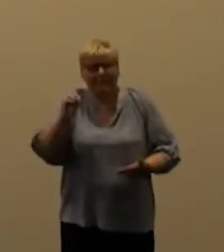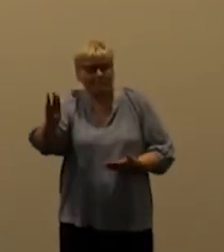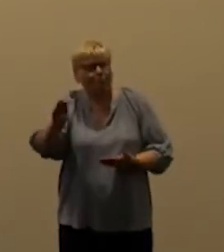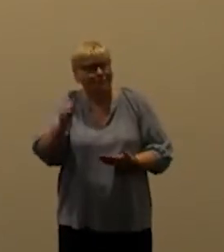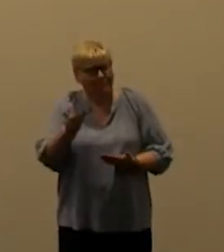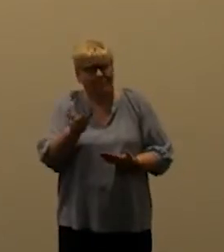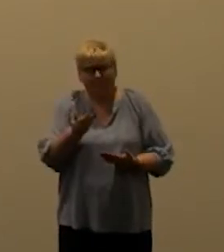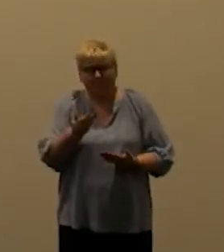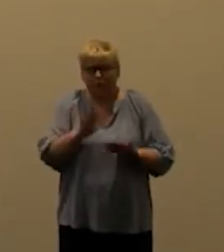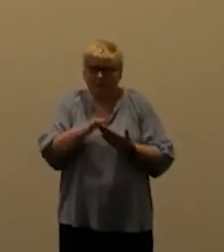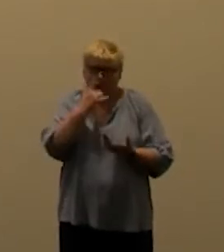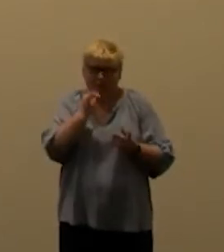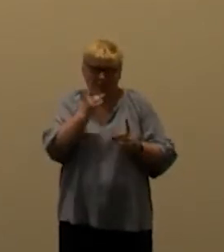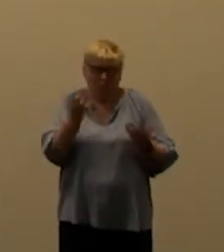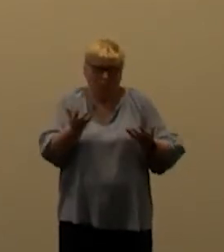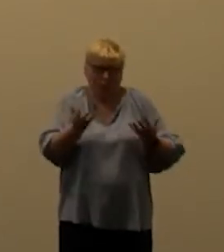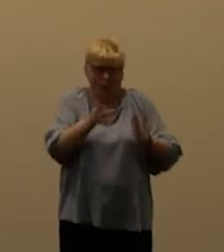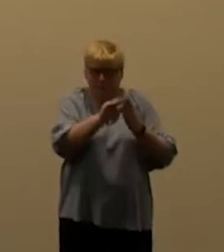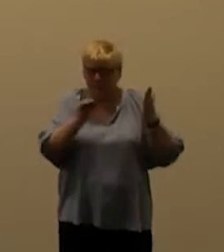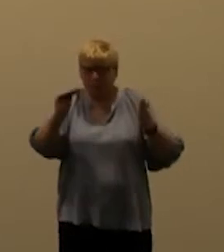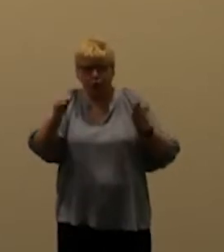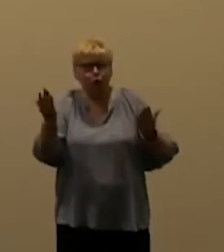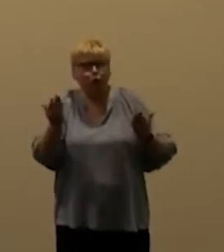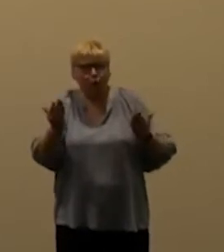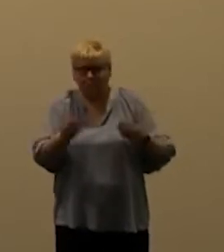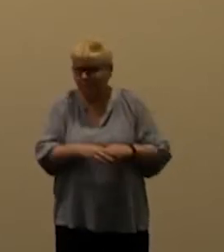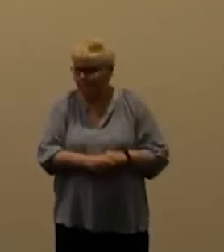we're exporting all those components that are Azure AD driven.